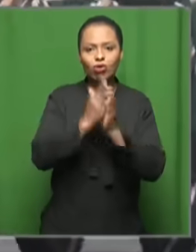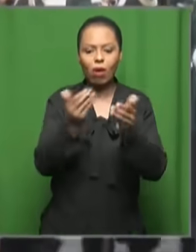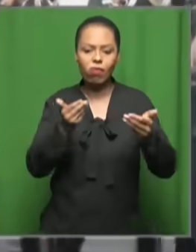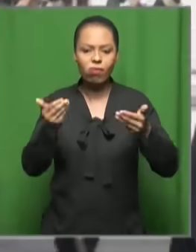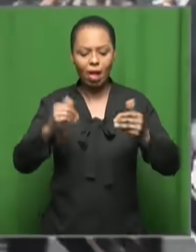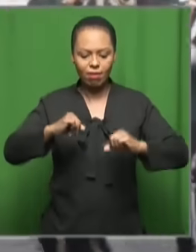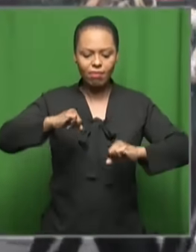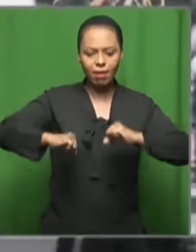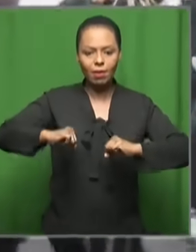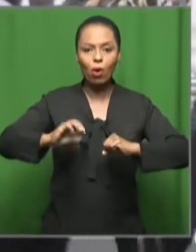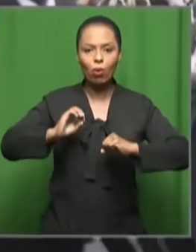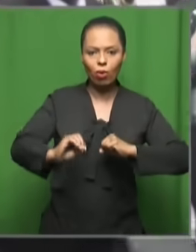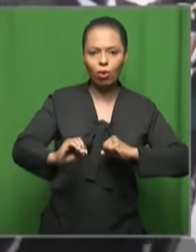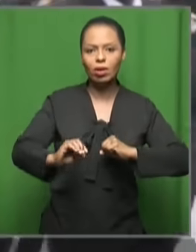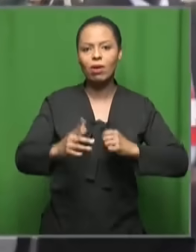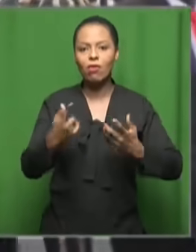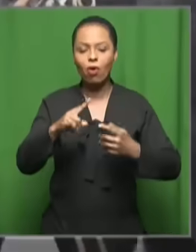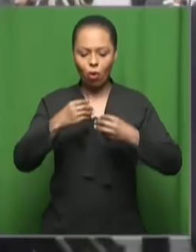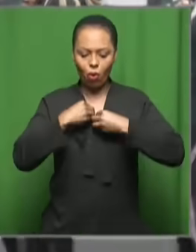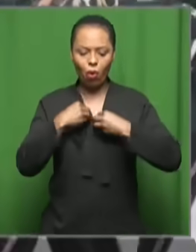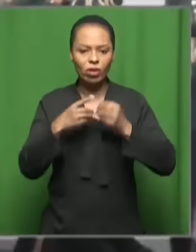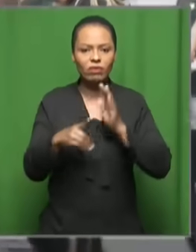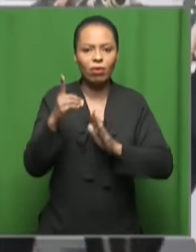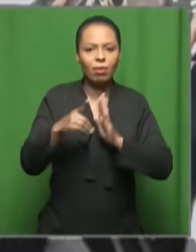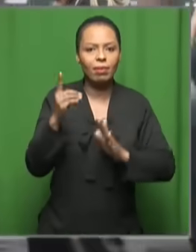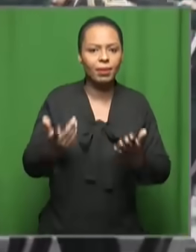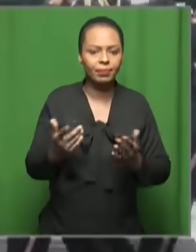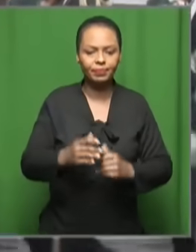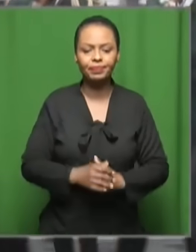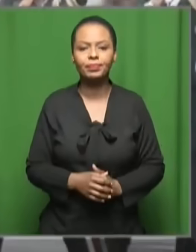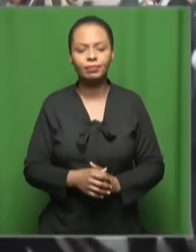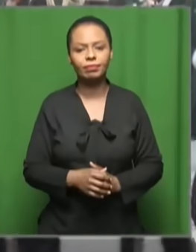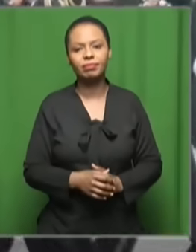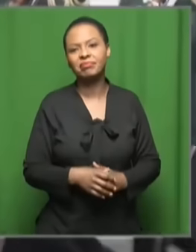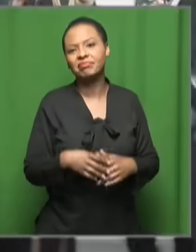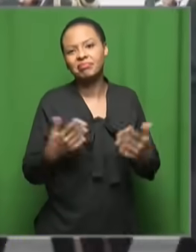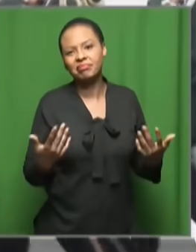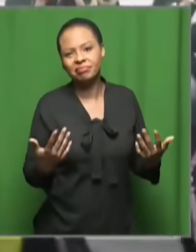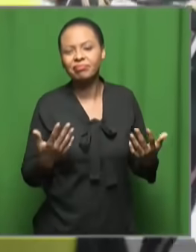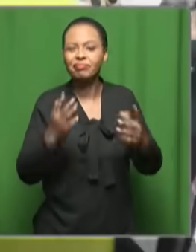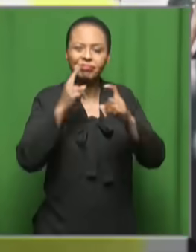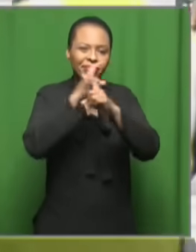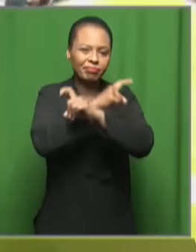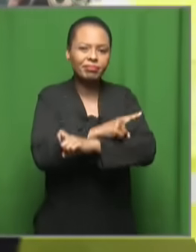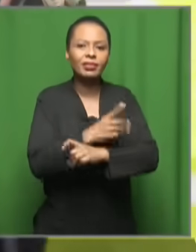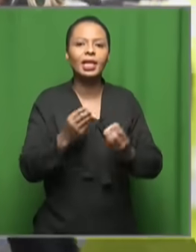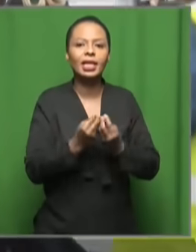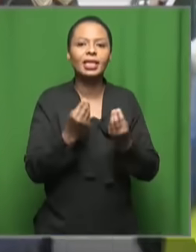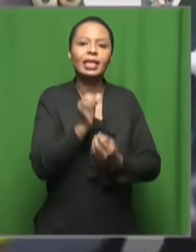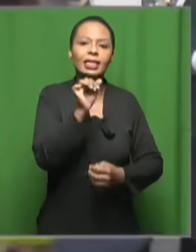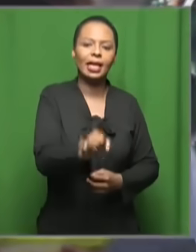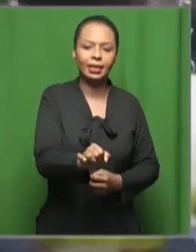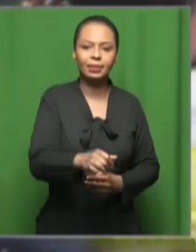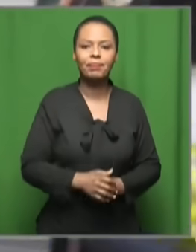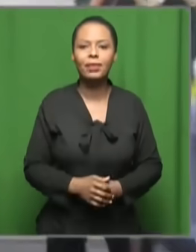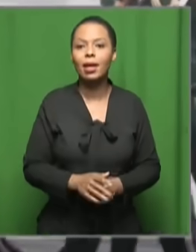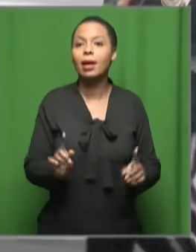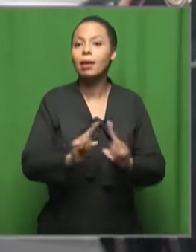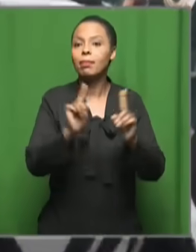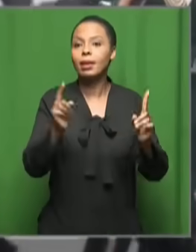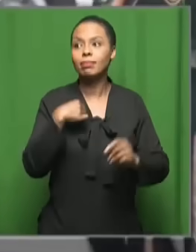for our own development? Yeah, no, Thulas, look, it's a very complicated thing, but I think the discussion